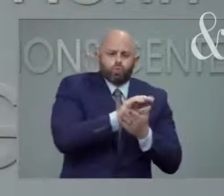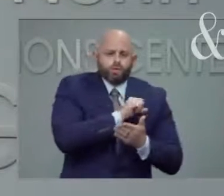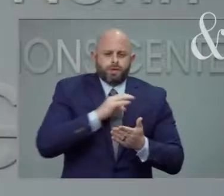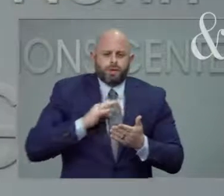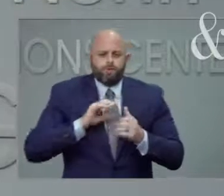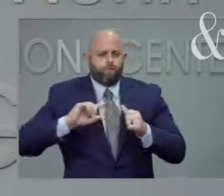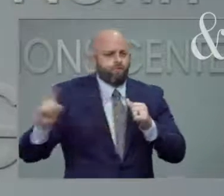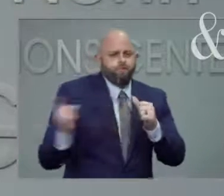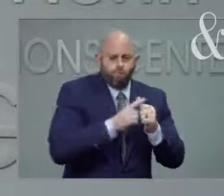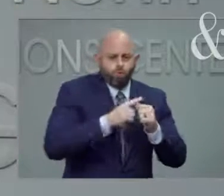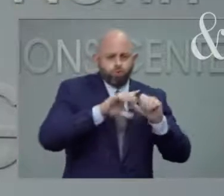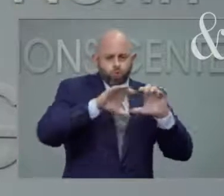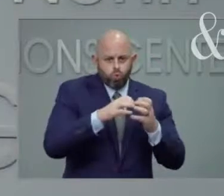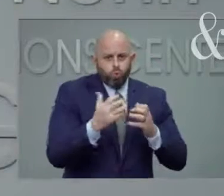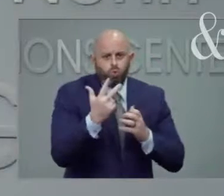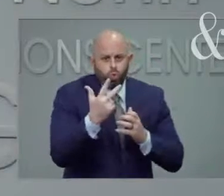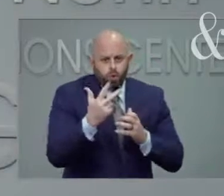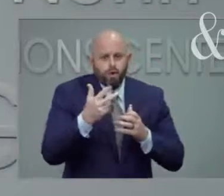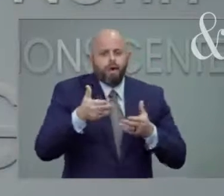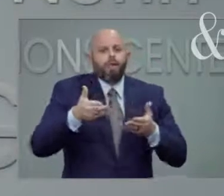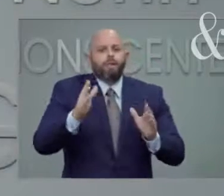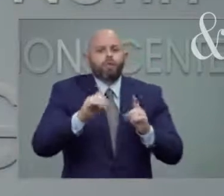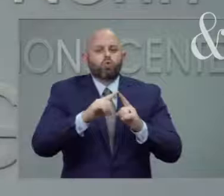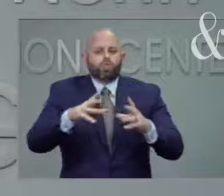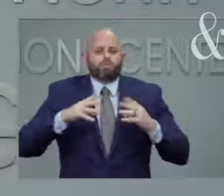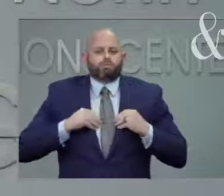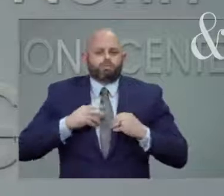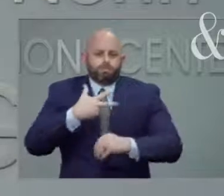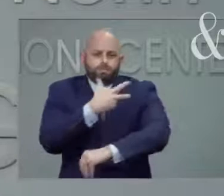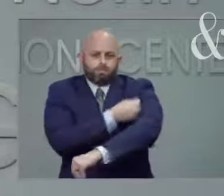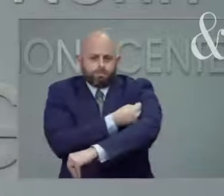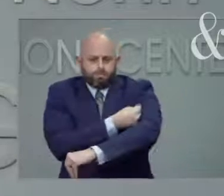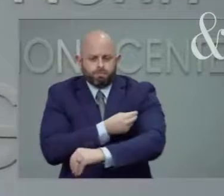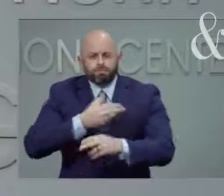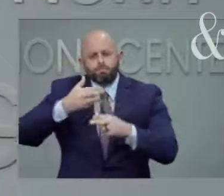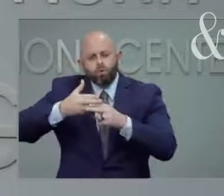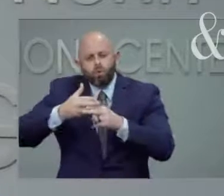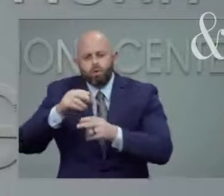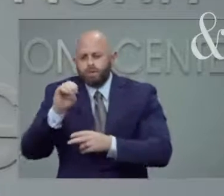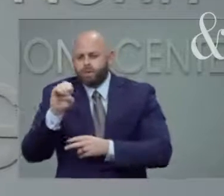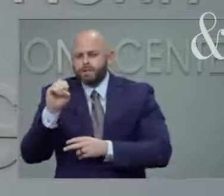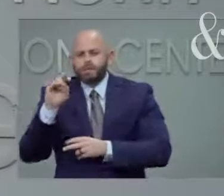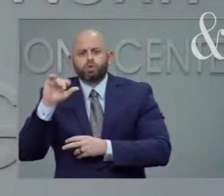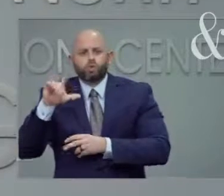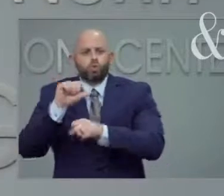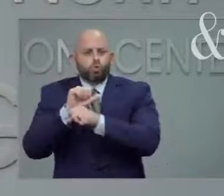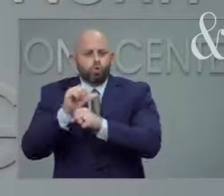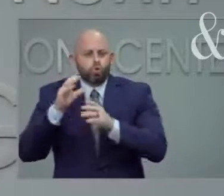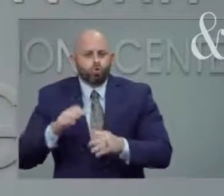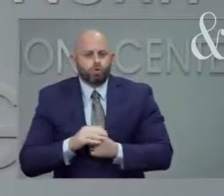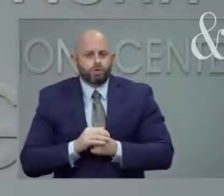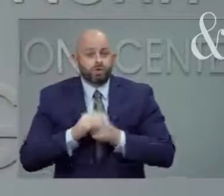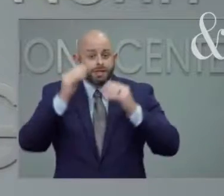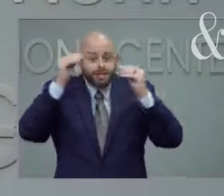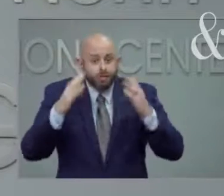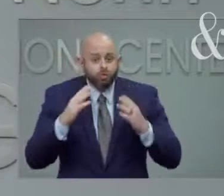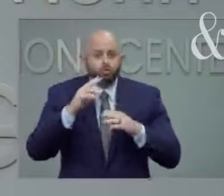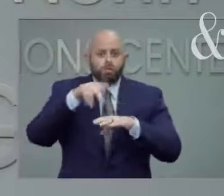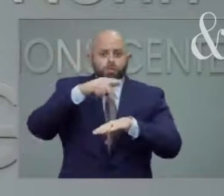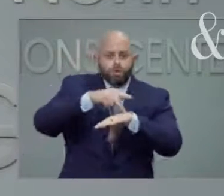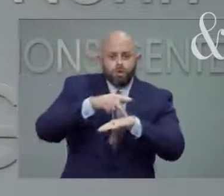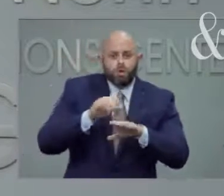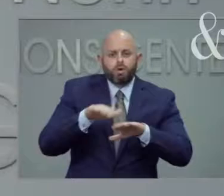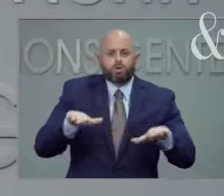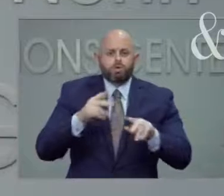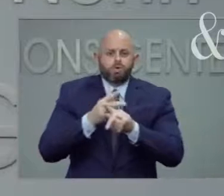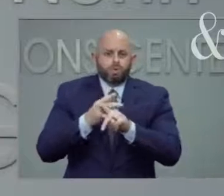3 to be eligible to receive this vaccine as frontline essential workers. This will include teachers, principals, child